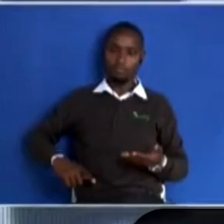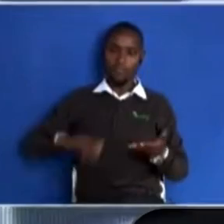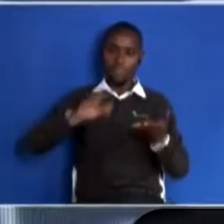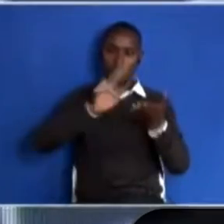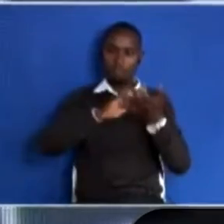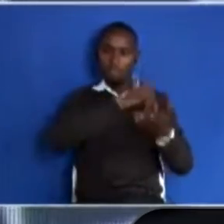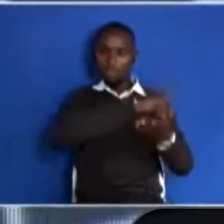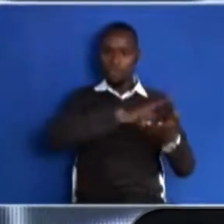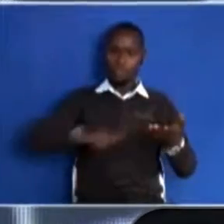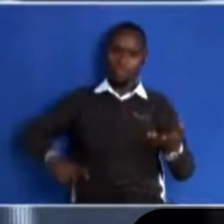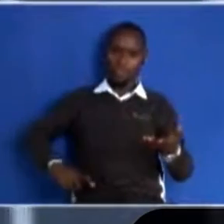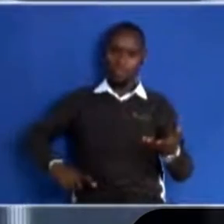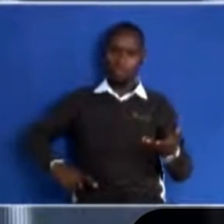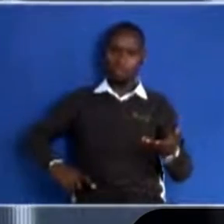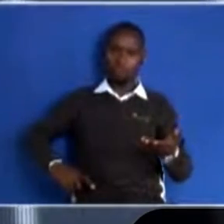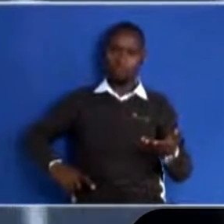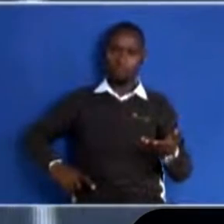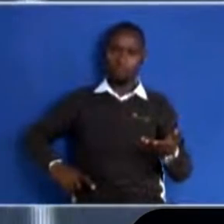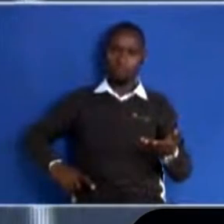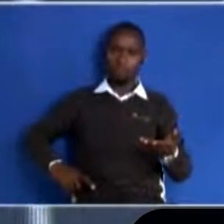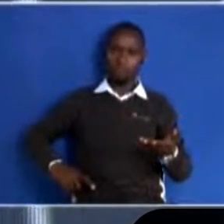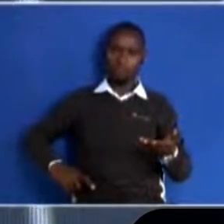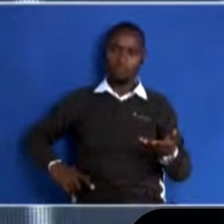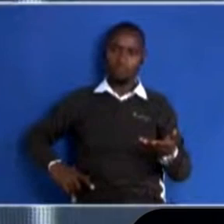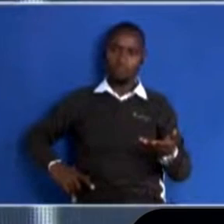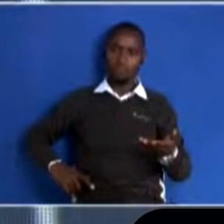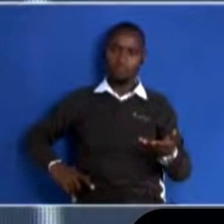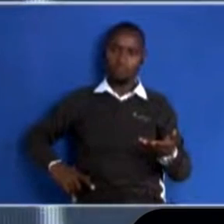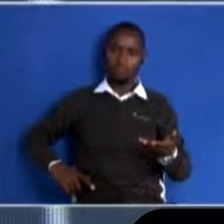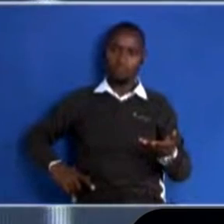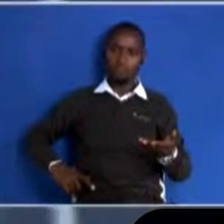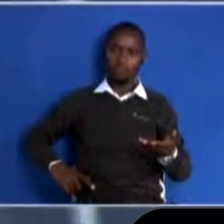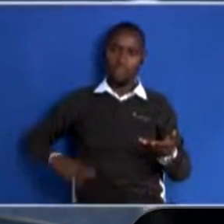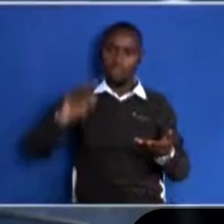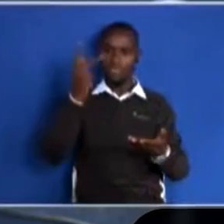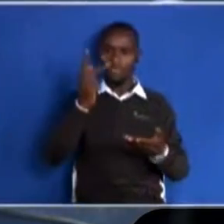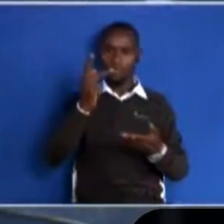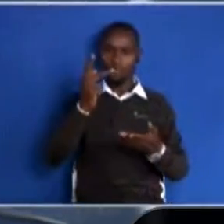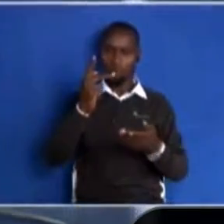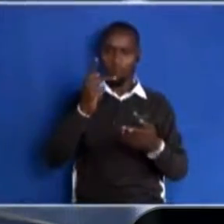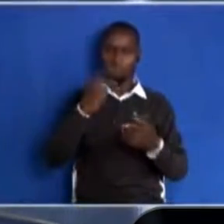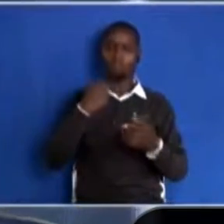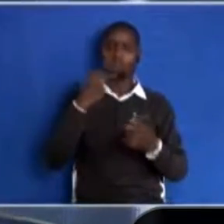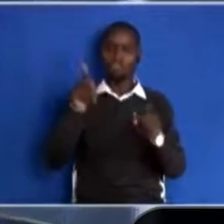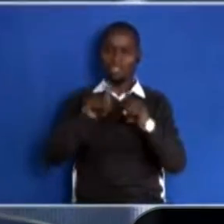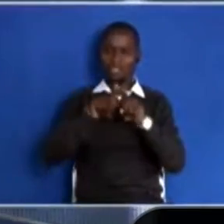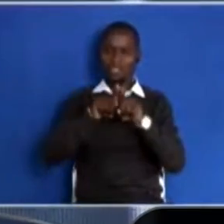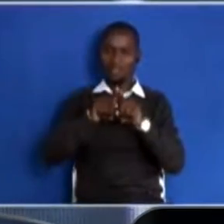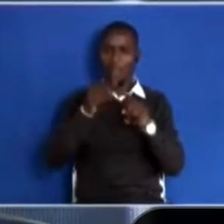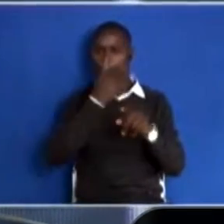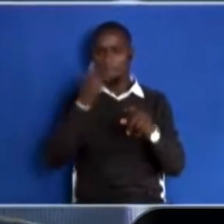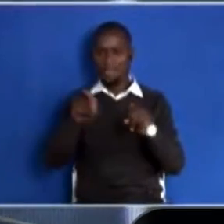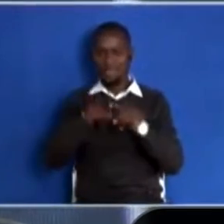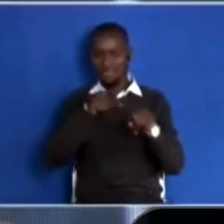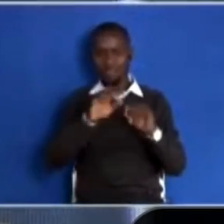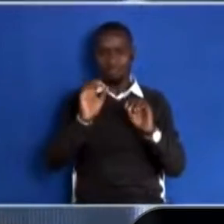Mungu asifiwe. Praise the Lord. Come on, Kenya, you can do better than that. Kenya mwaweza fanya zaidi ya hiyo. Actually, you are